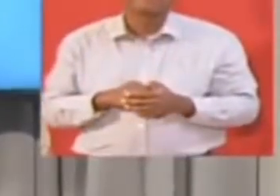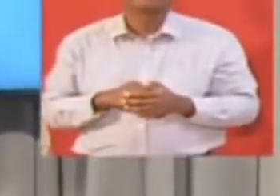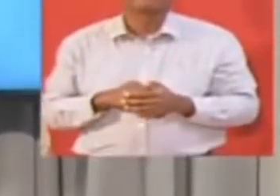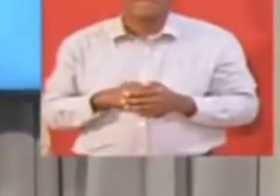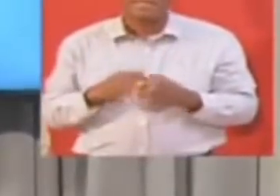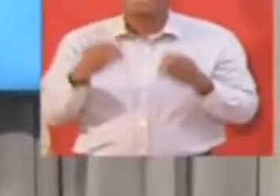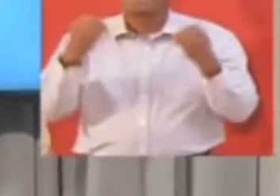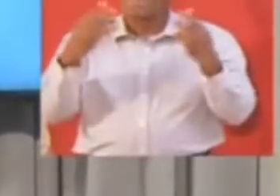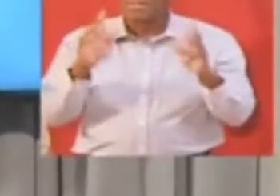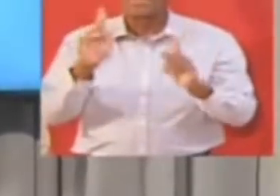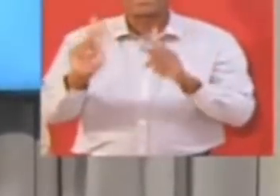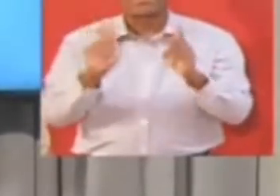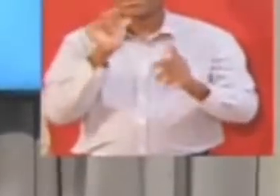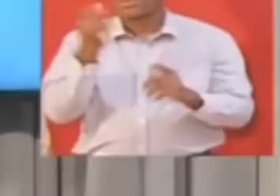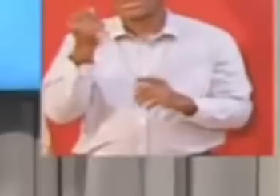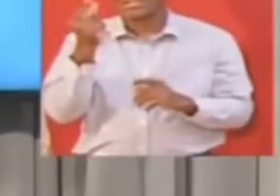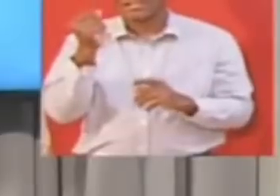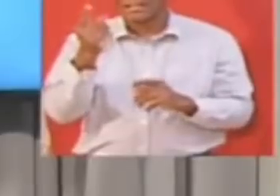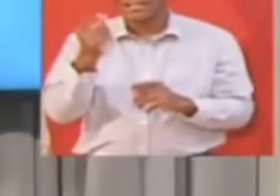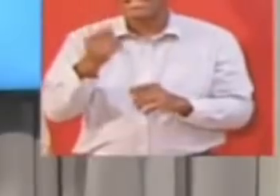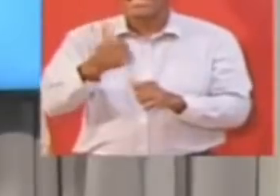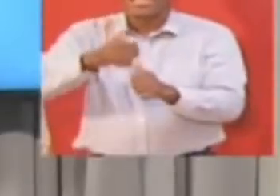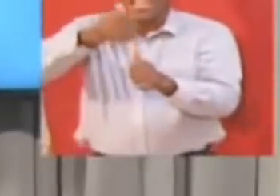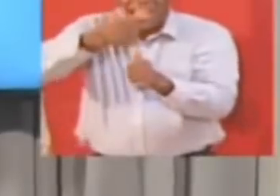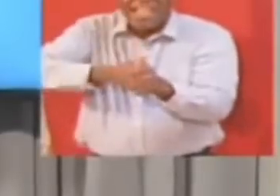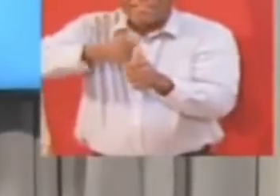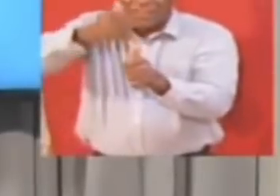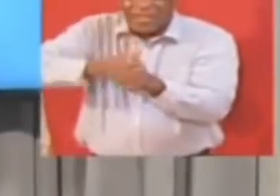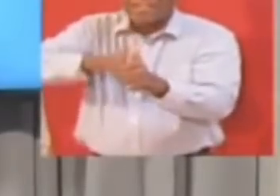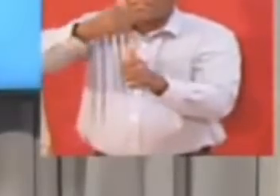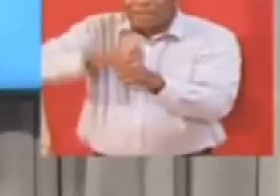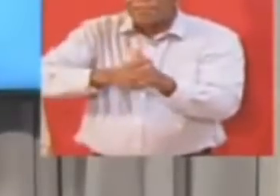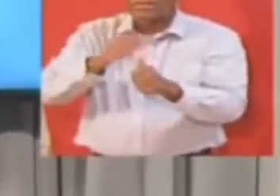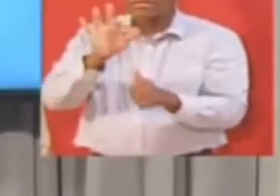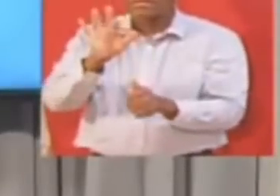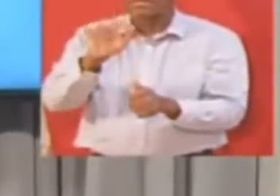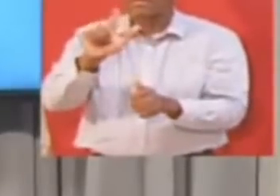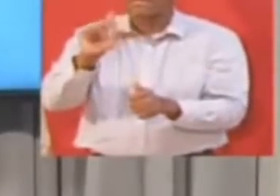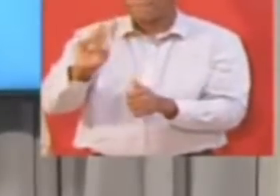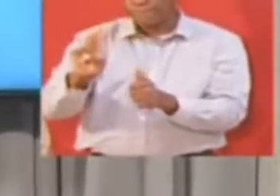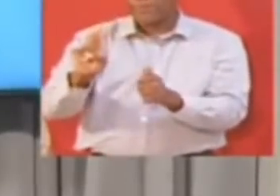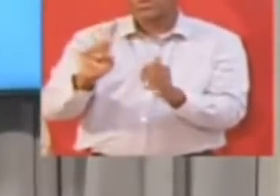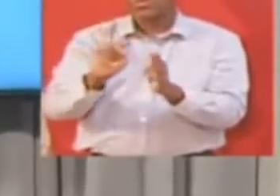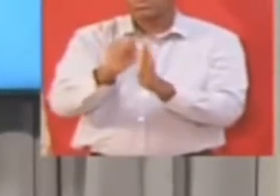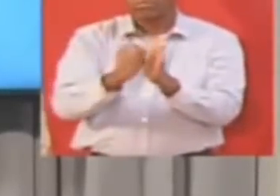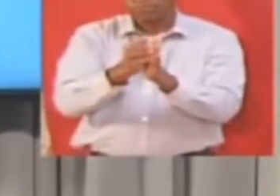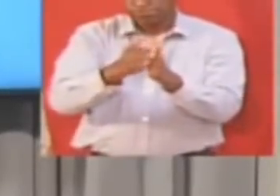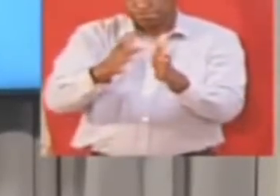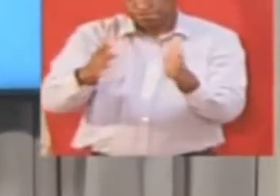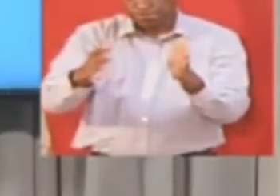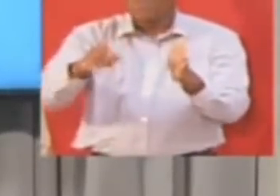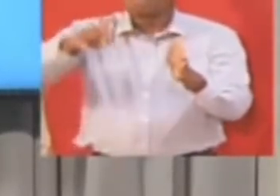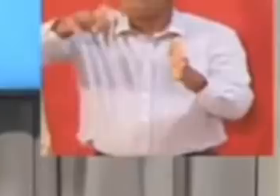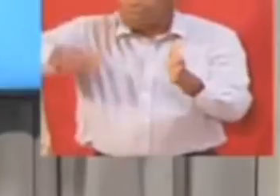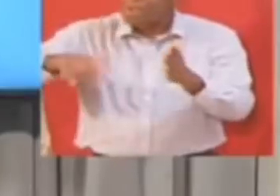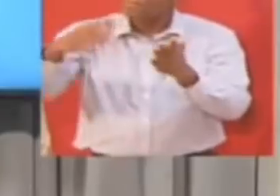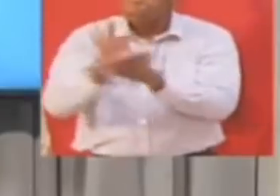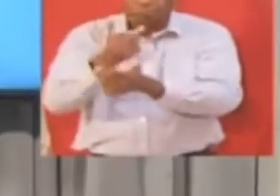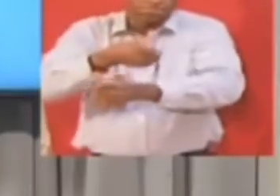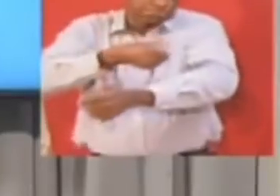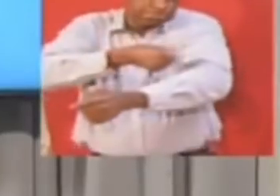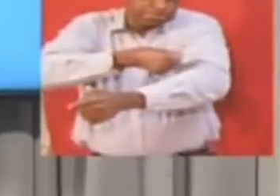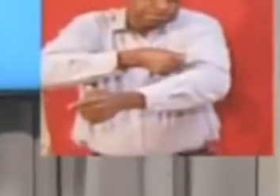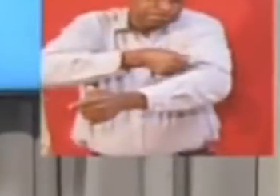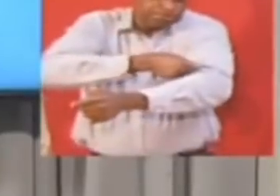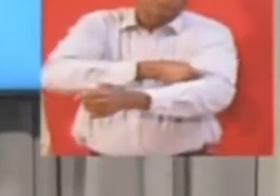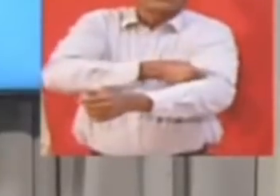you need to be vaccinated. The vaccination you got for last year's flu season, and the flu season